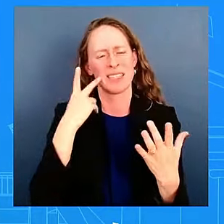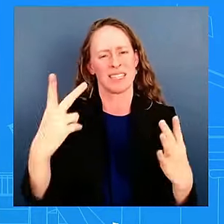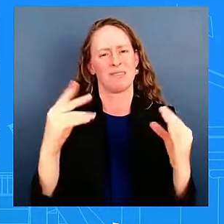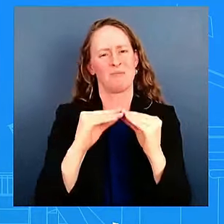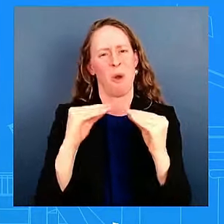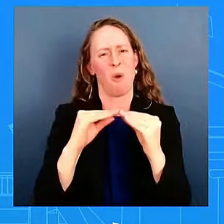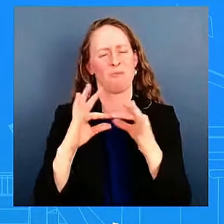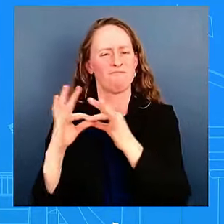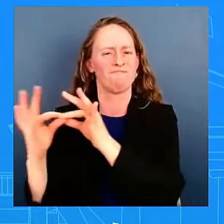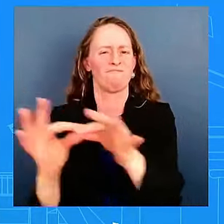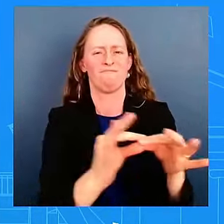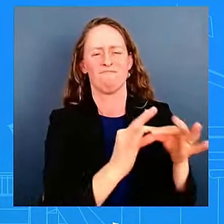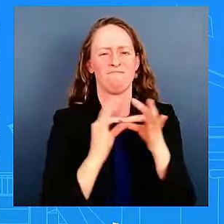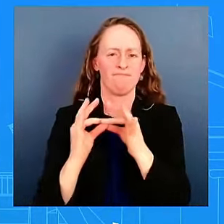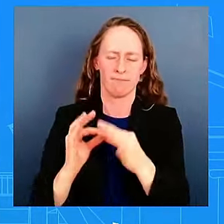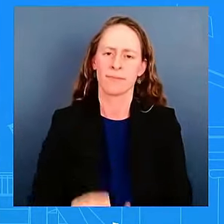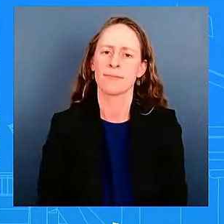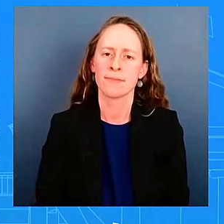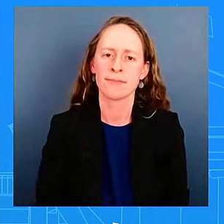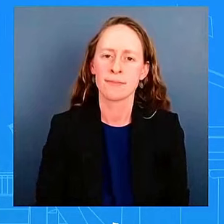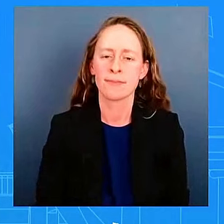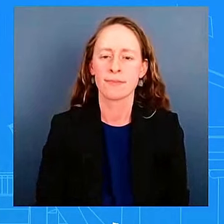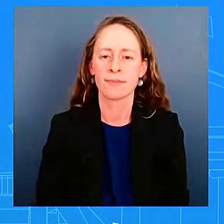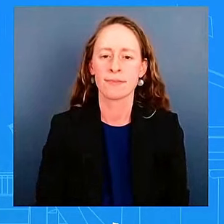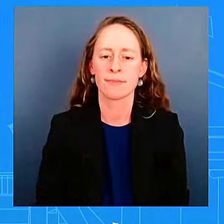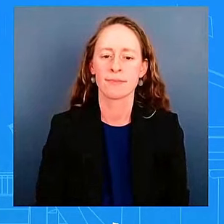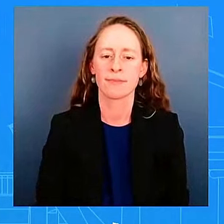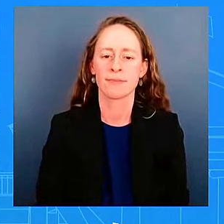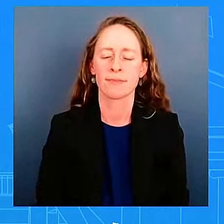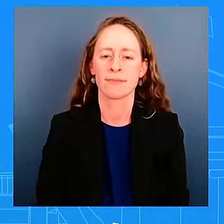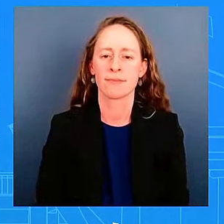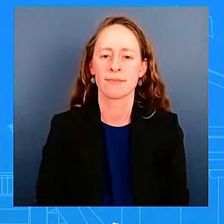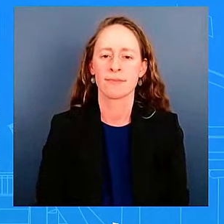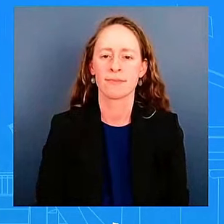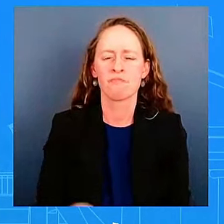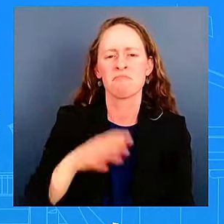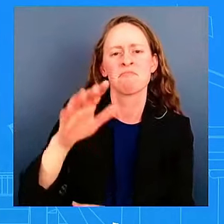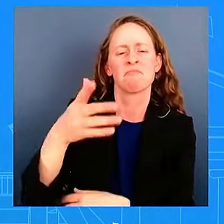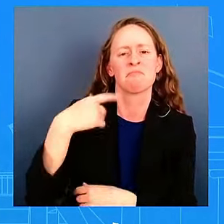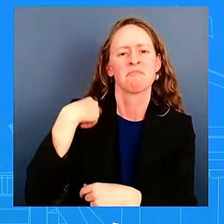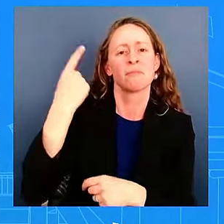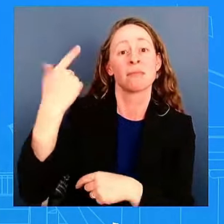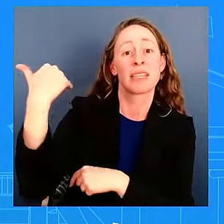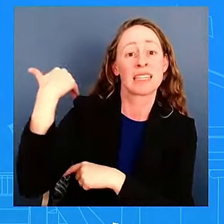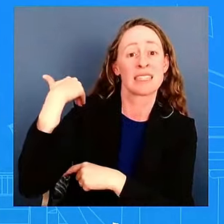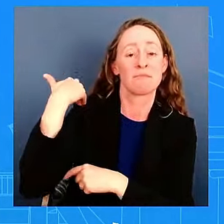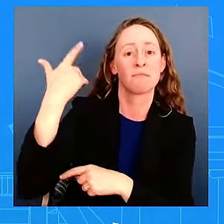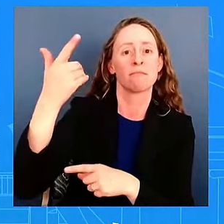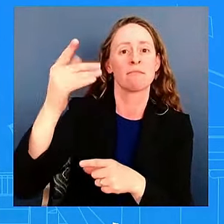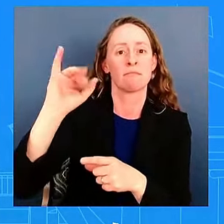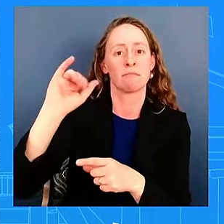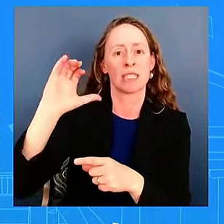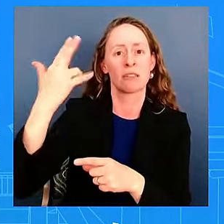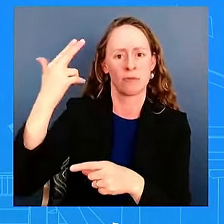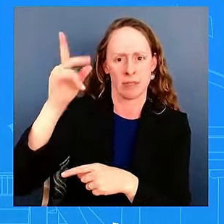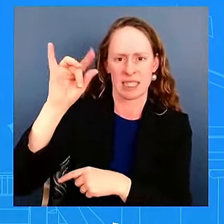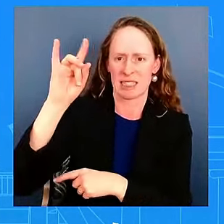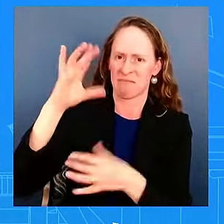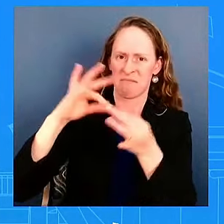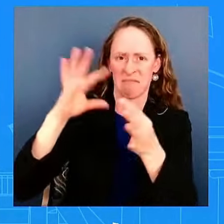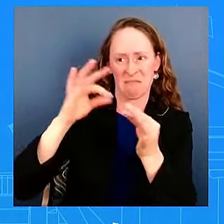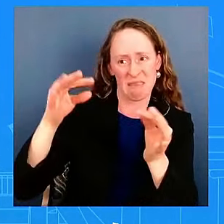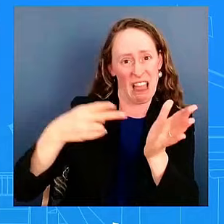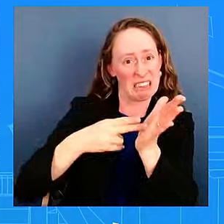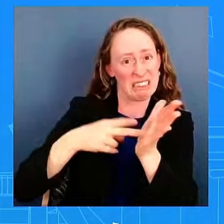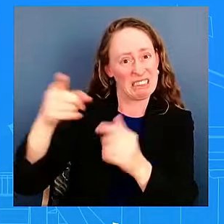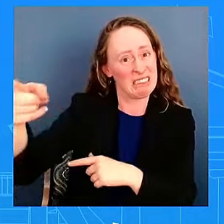Follow up on that. Just last week in Michigan, President Biden called Trump a threat to this nation. Should we expect that he will not be calling out Trump with that kind of rhetoric